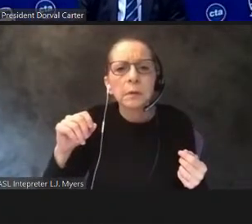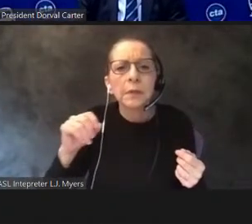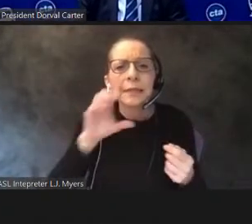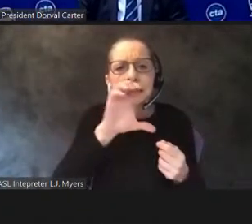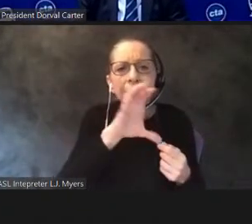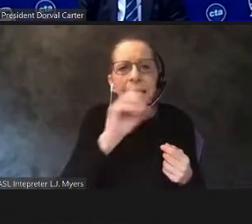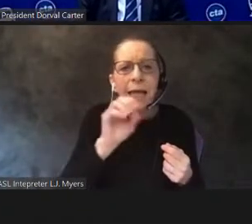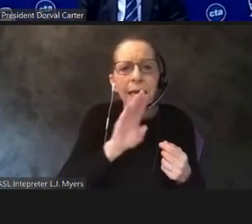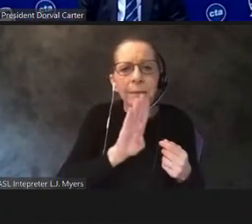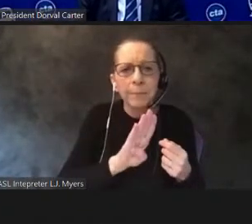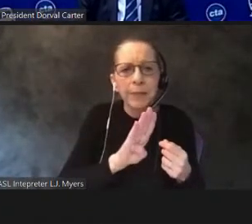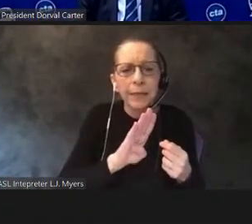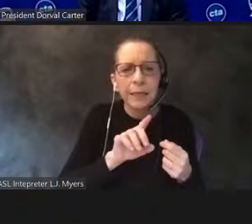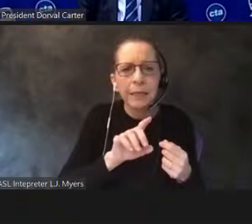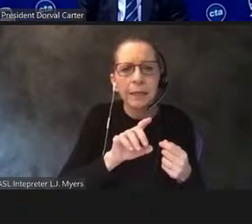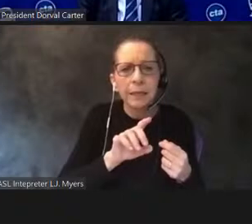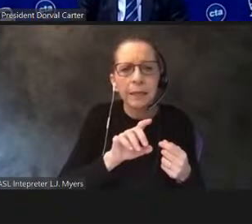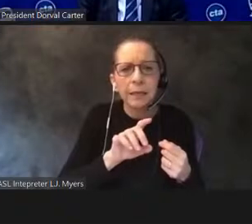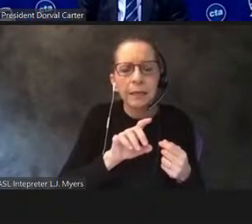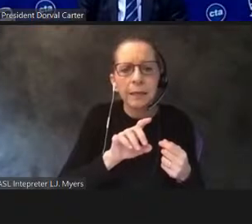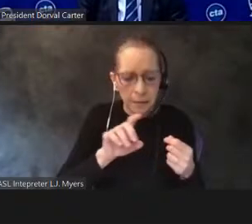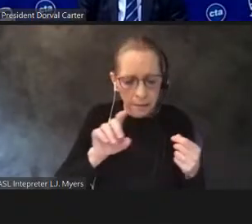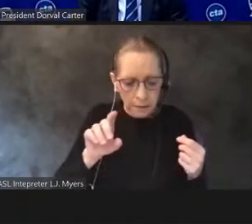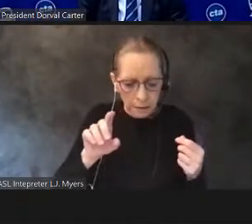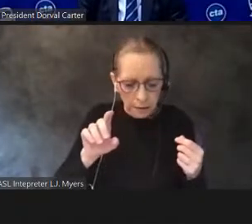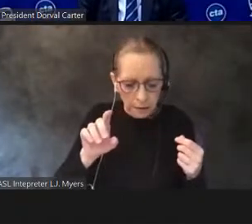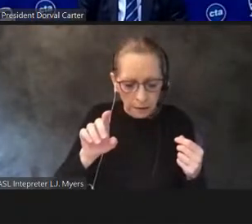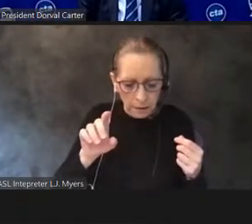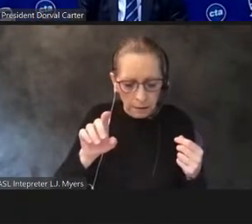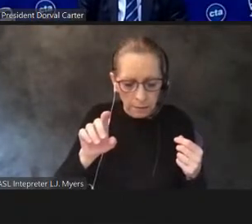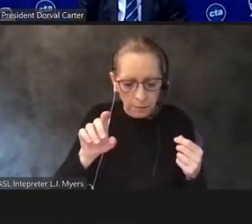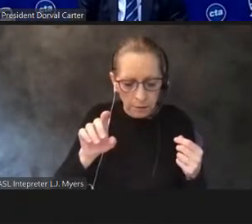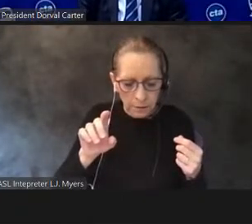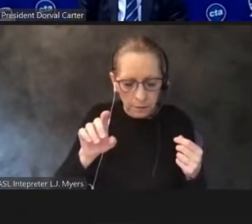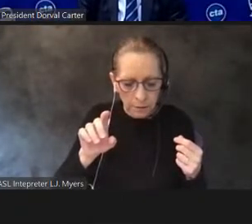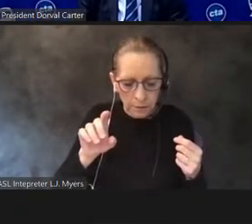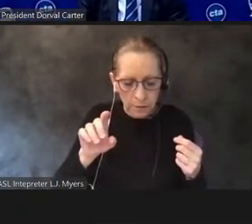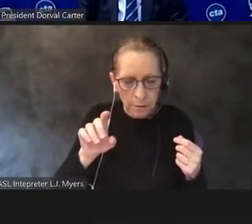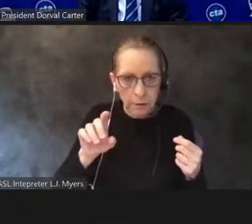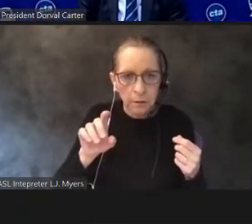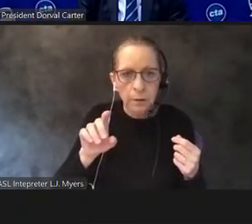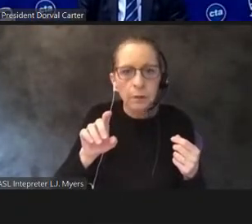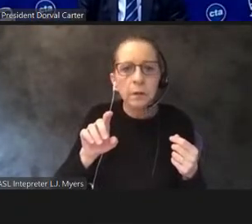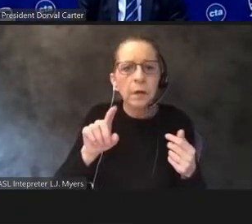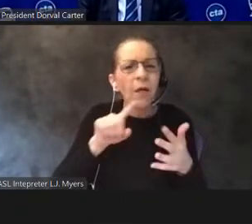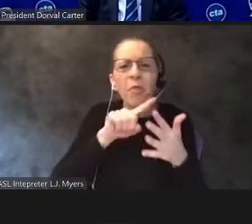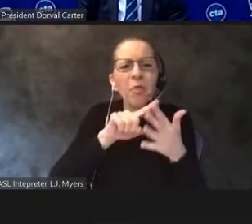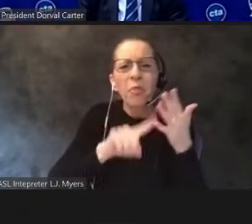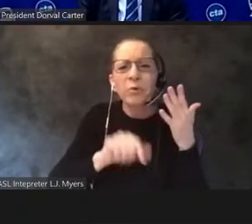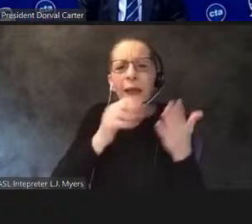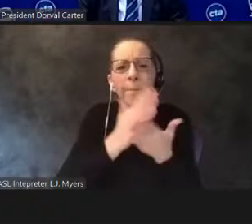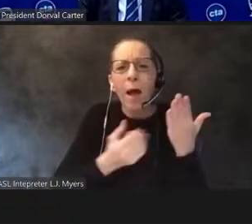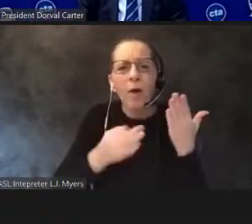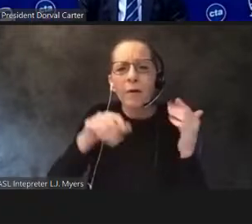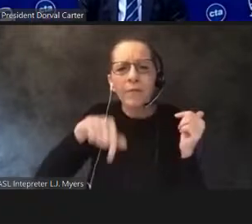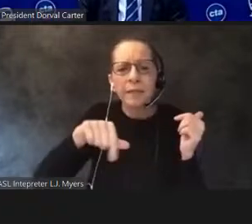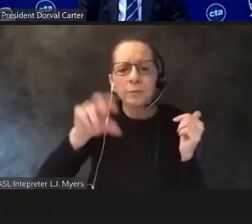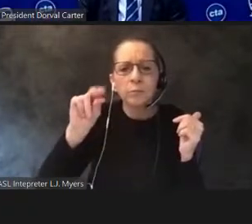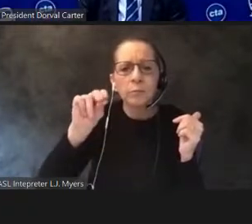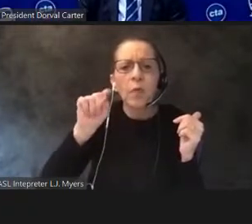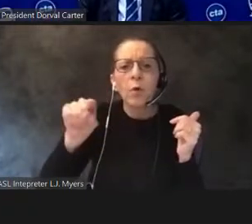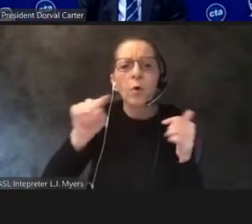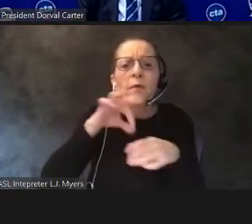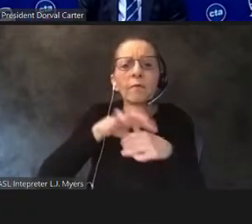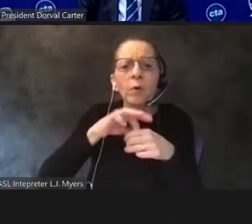C and B were those executive session items, Judge Chevrolet? Yes. Those are not part of this omnibus. Oh, okay. Those are